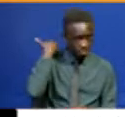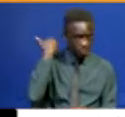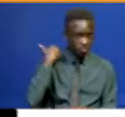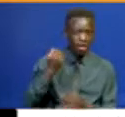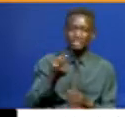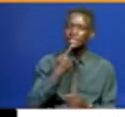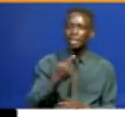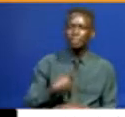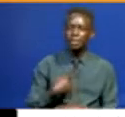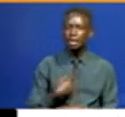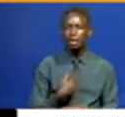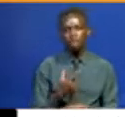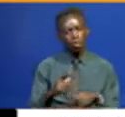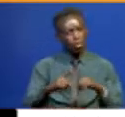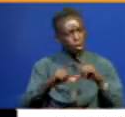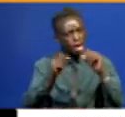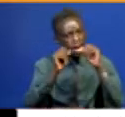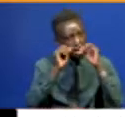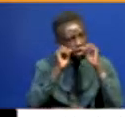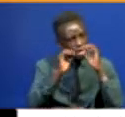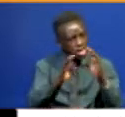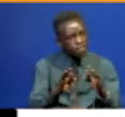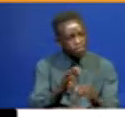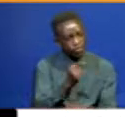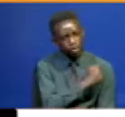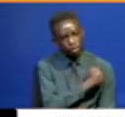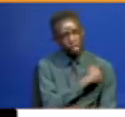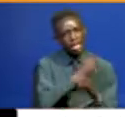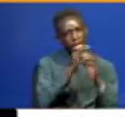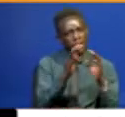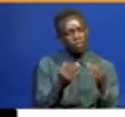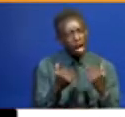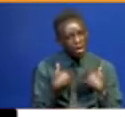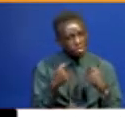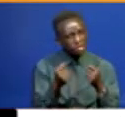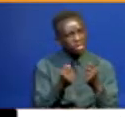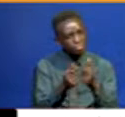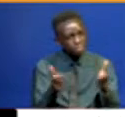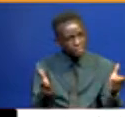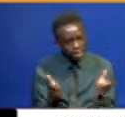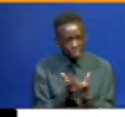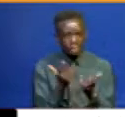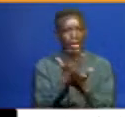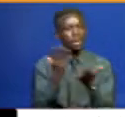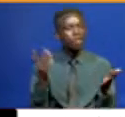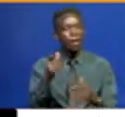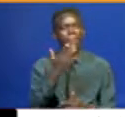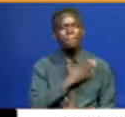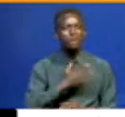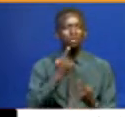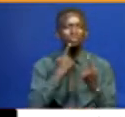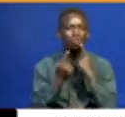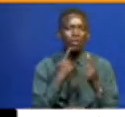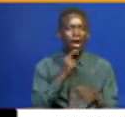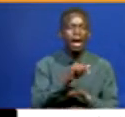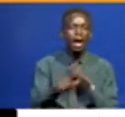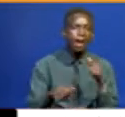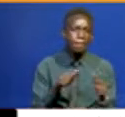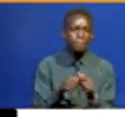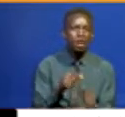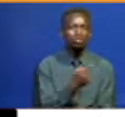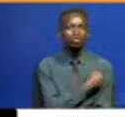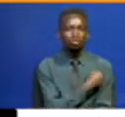if you ever have a space anywhere, can you talk about nurses and doctors using